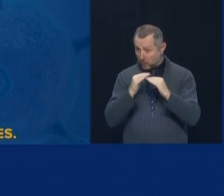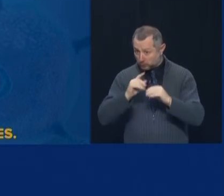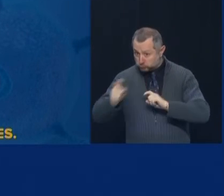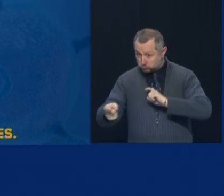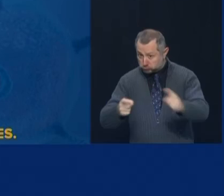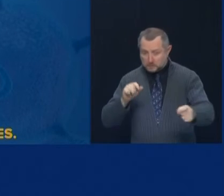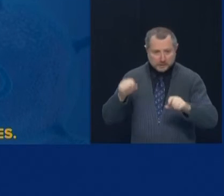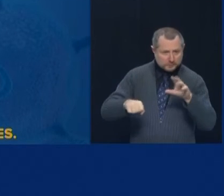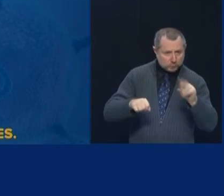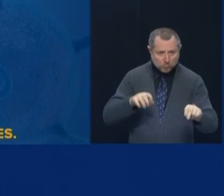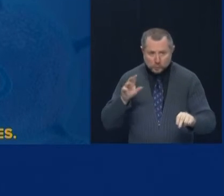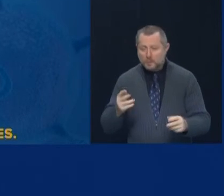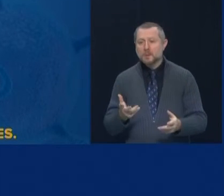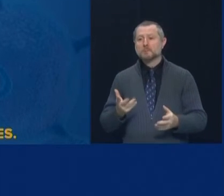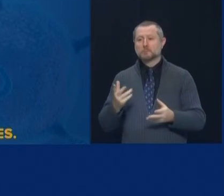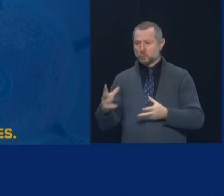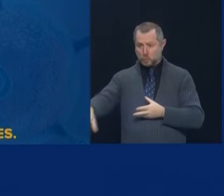is it?